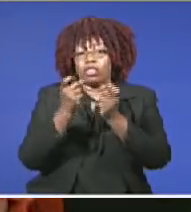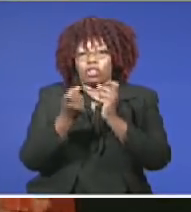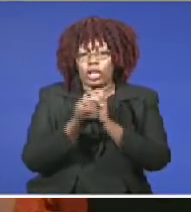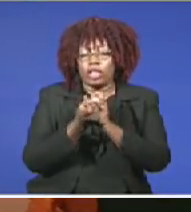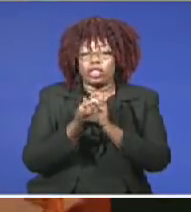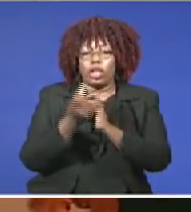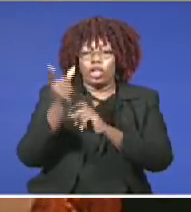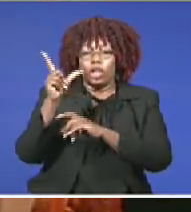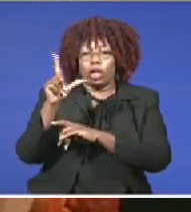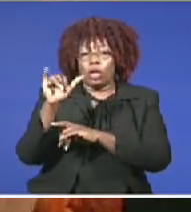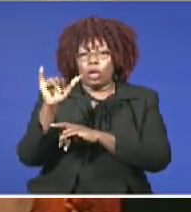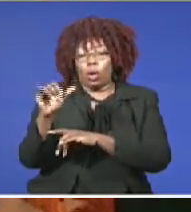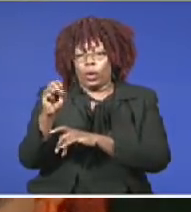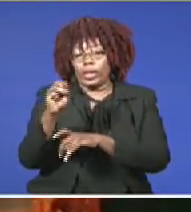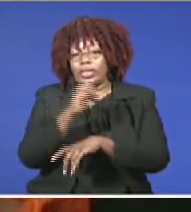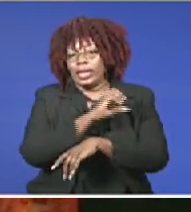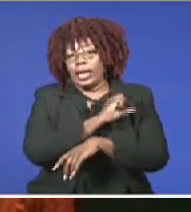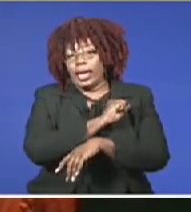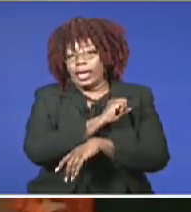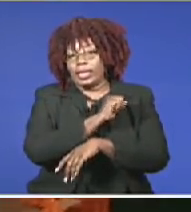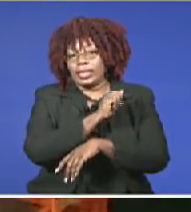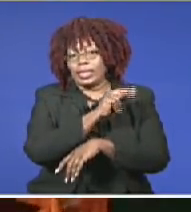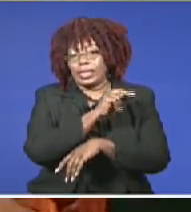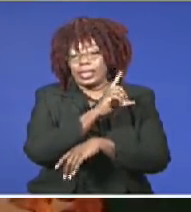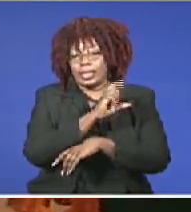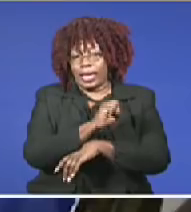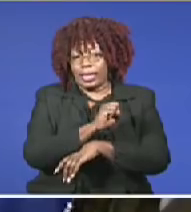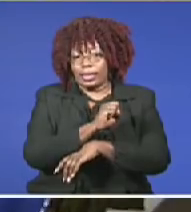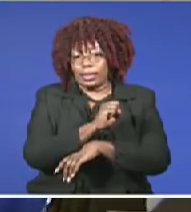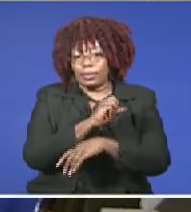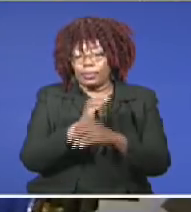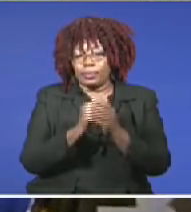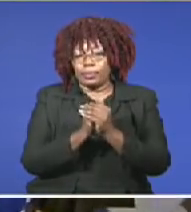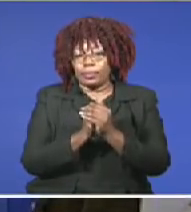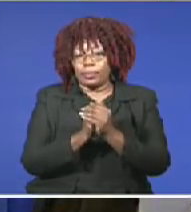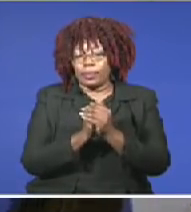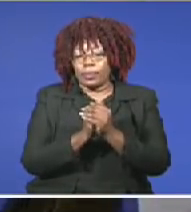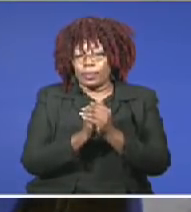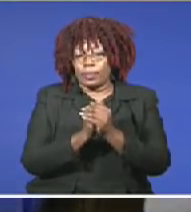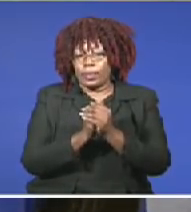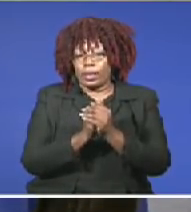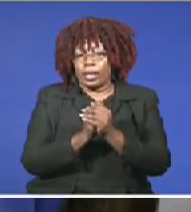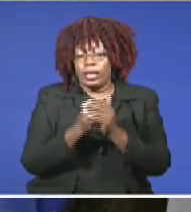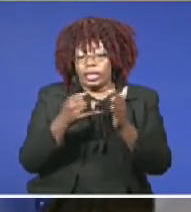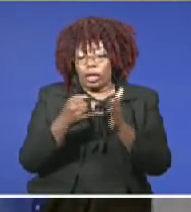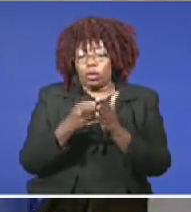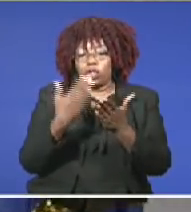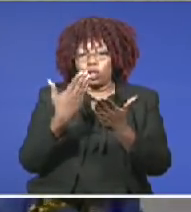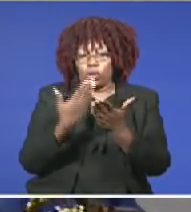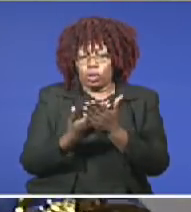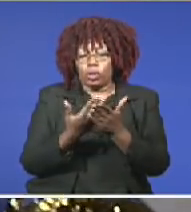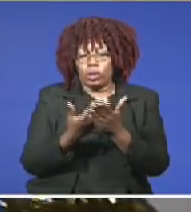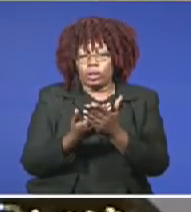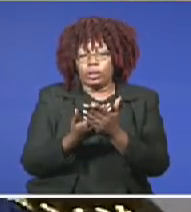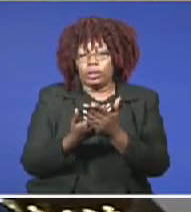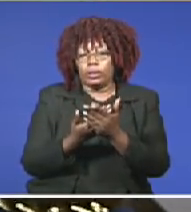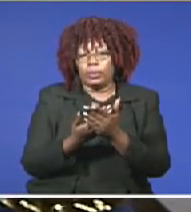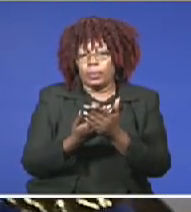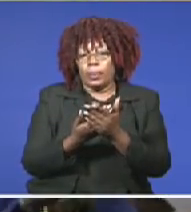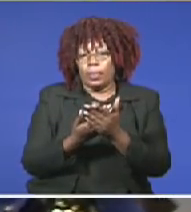Lloyd Sands skippering Judgment Day to wins in all three. Yeah, it was a good race too. We